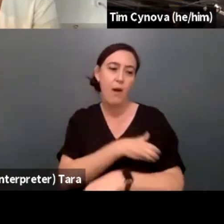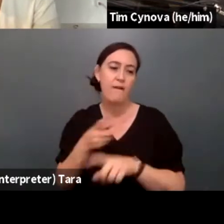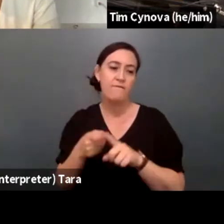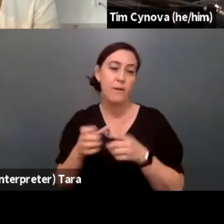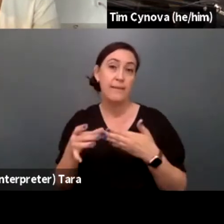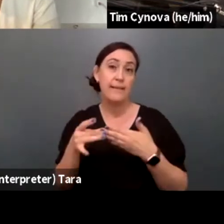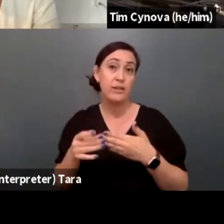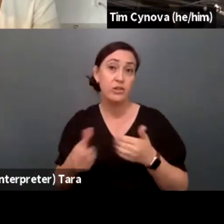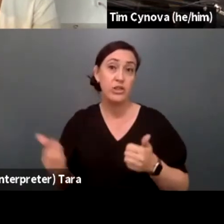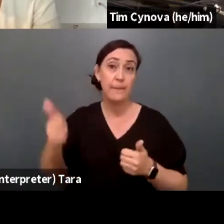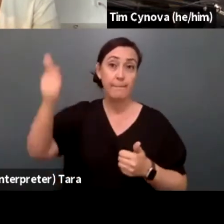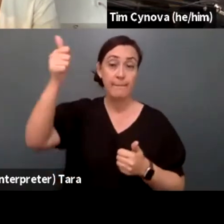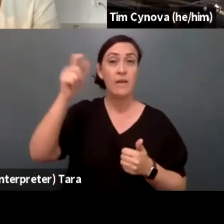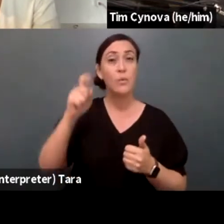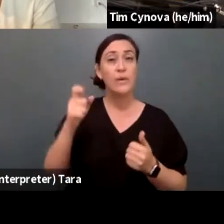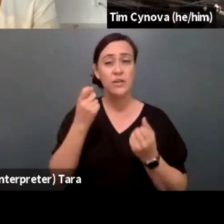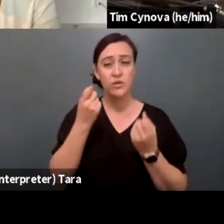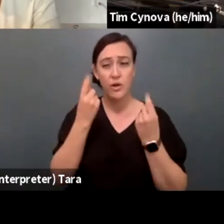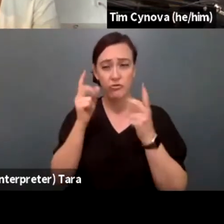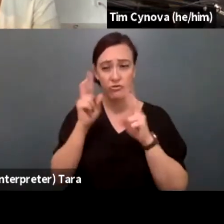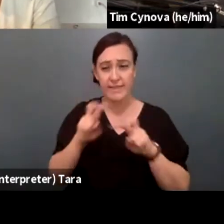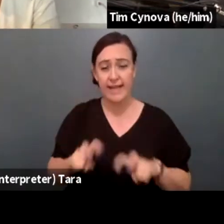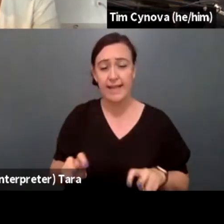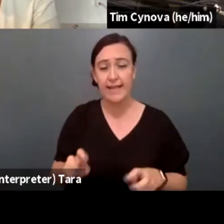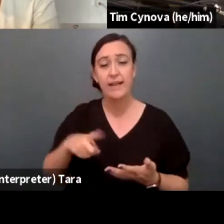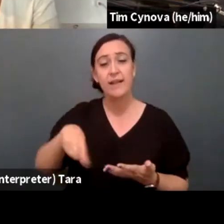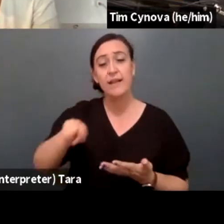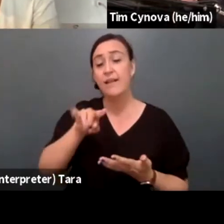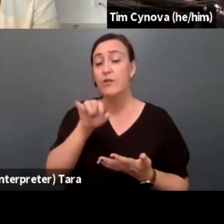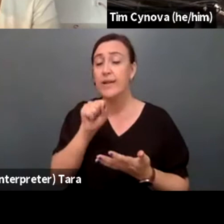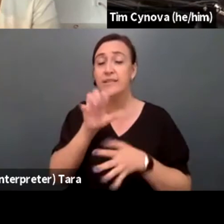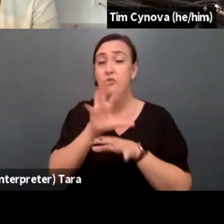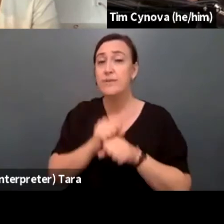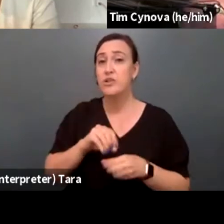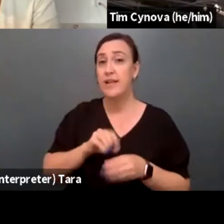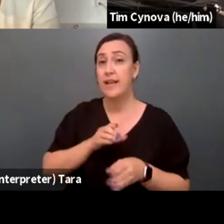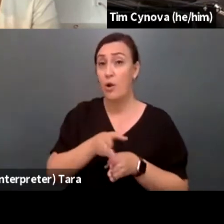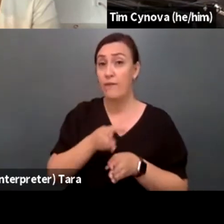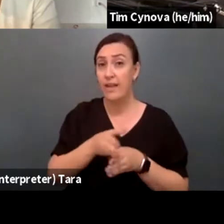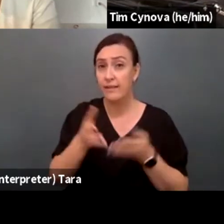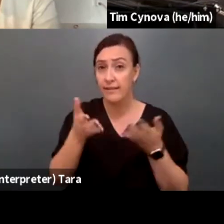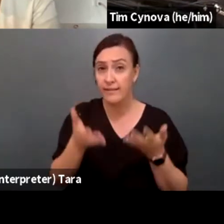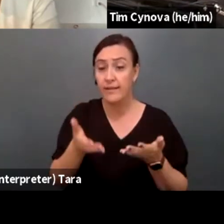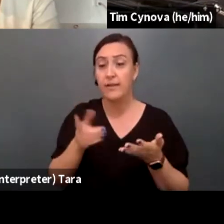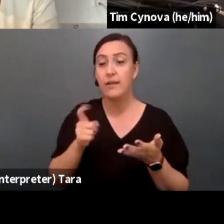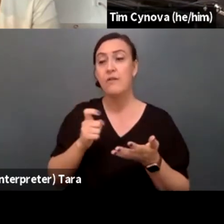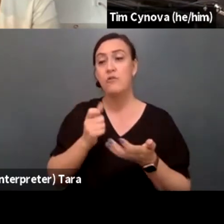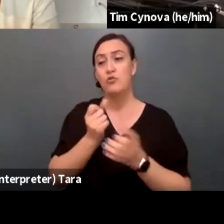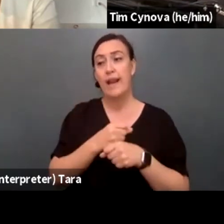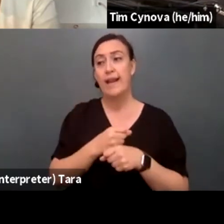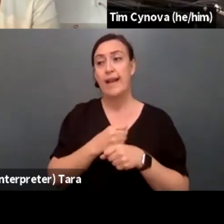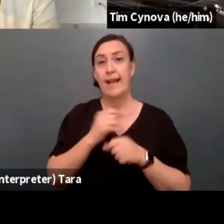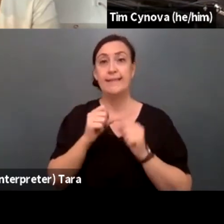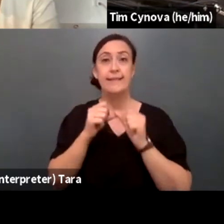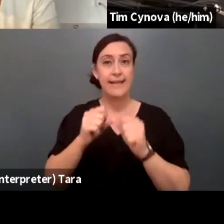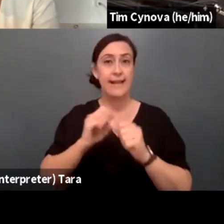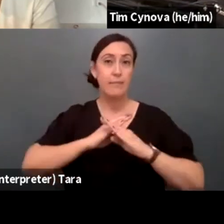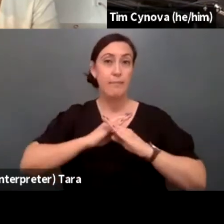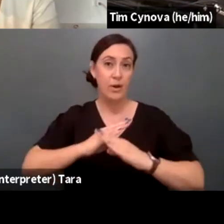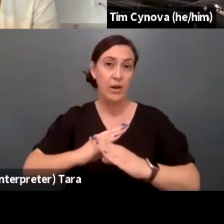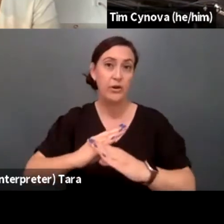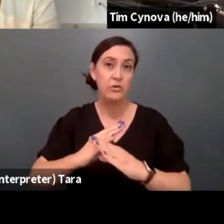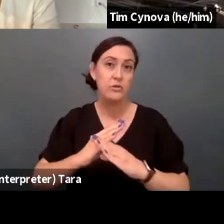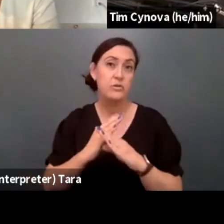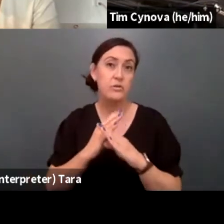have to understand that there's a tradition in our field of creating and sustaining barriers